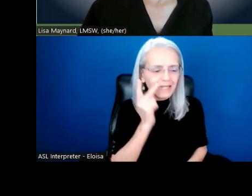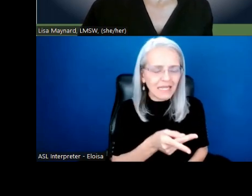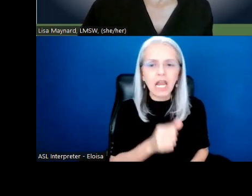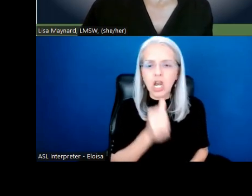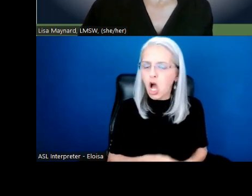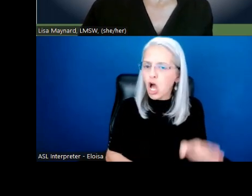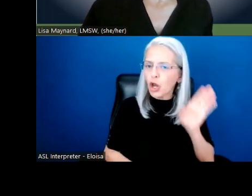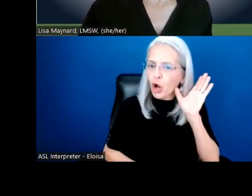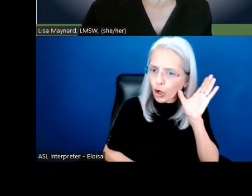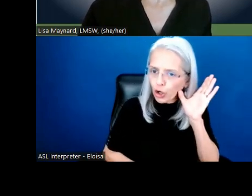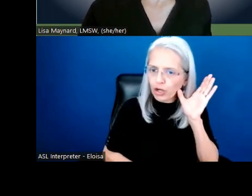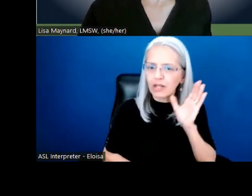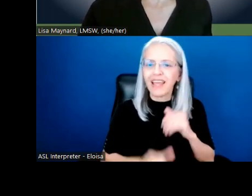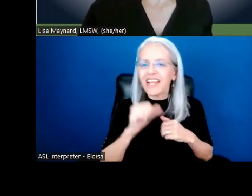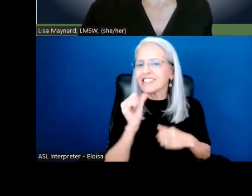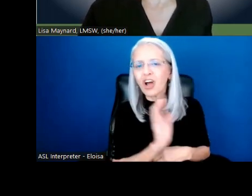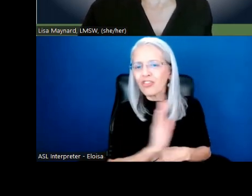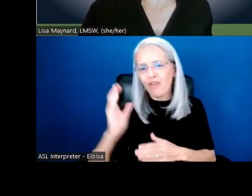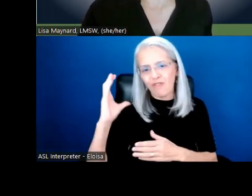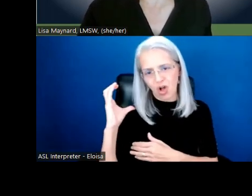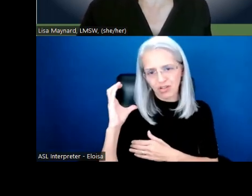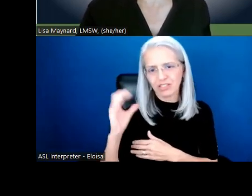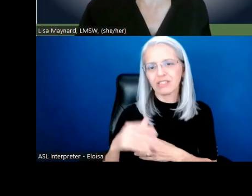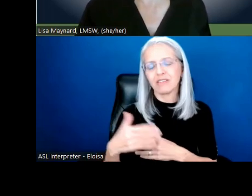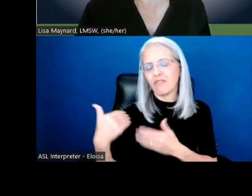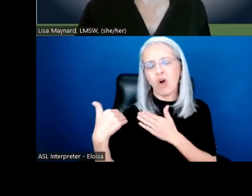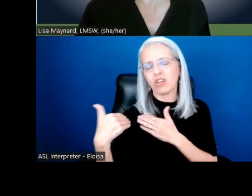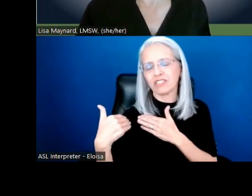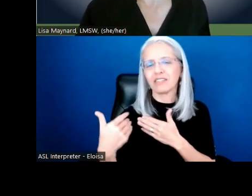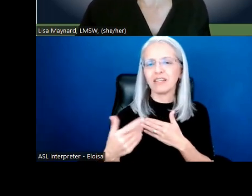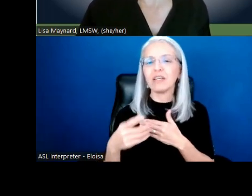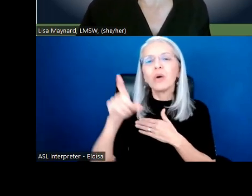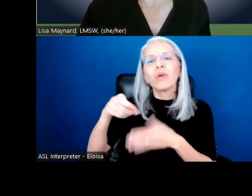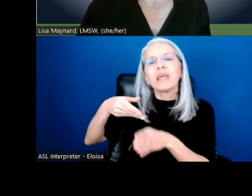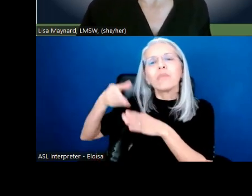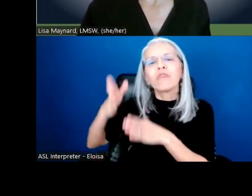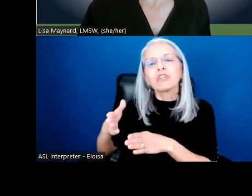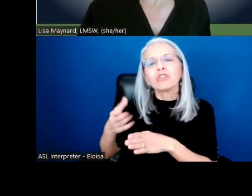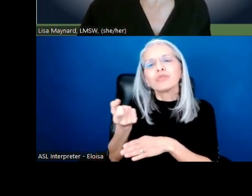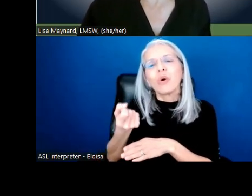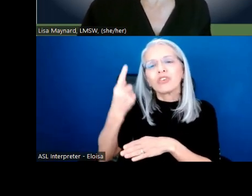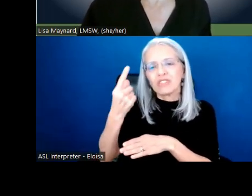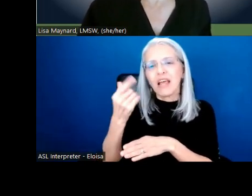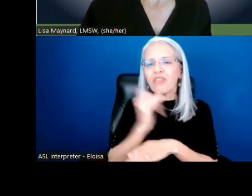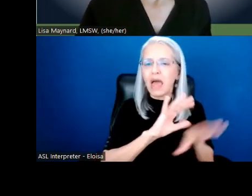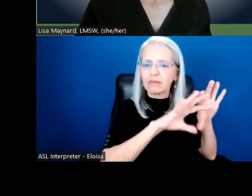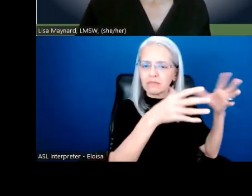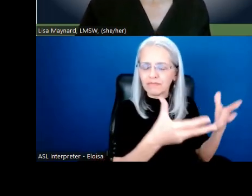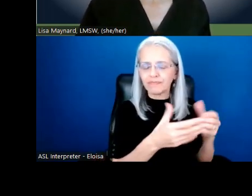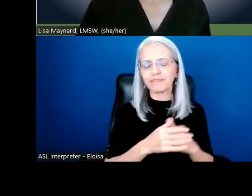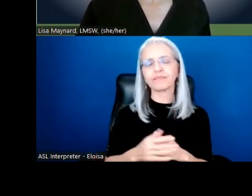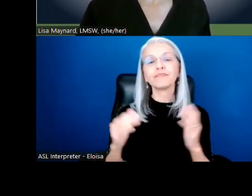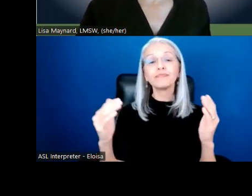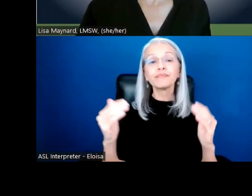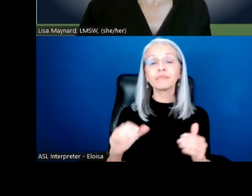It's not their fault. And we need professionals who understand that. Shame and blame